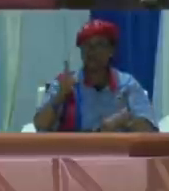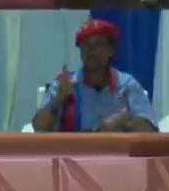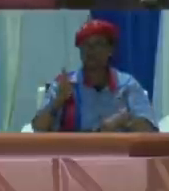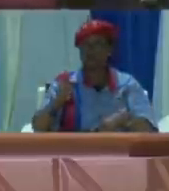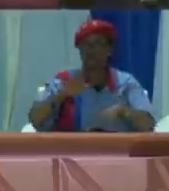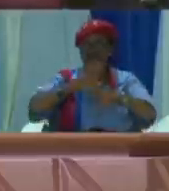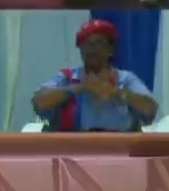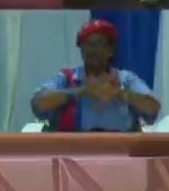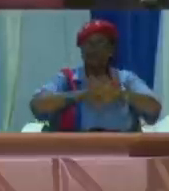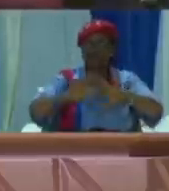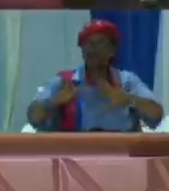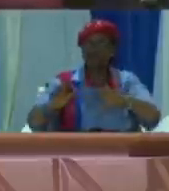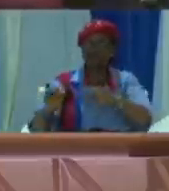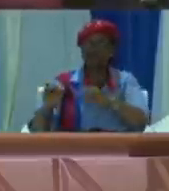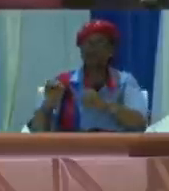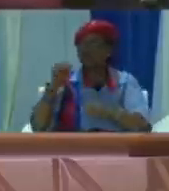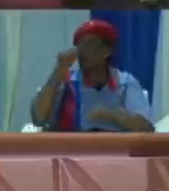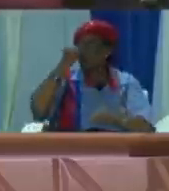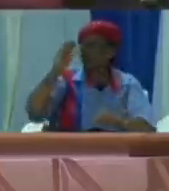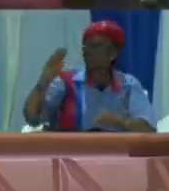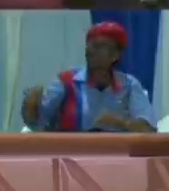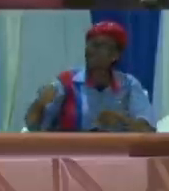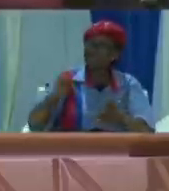Don't abandon that project.